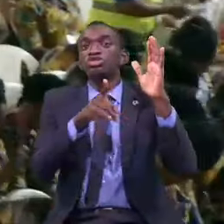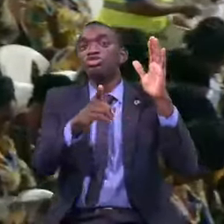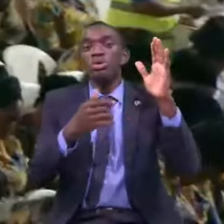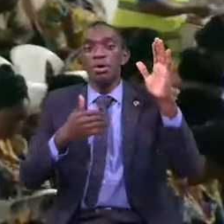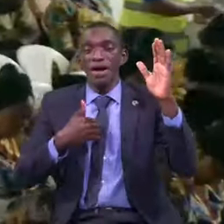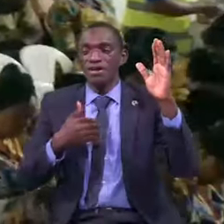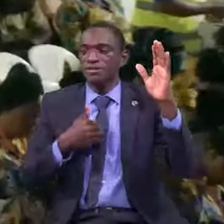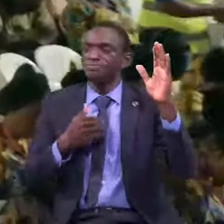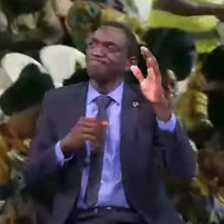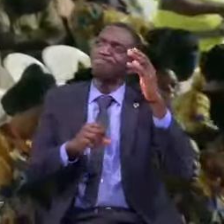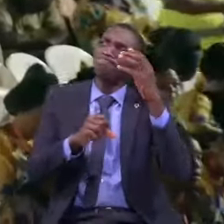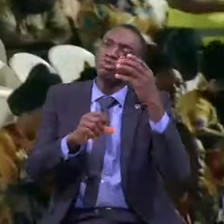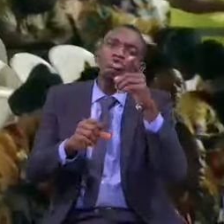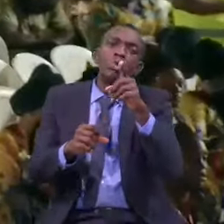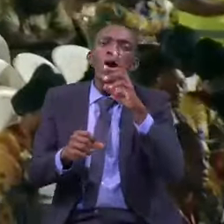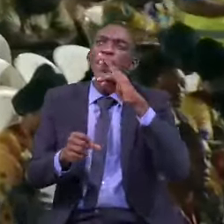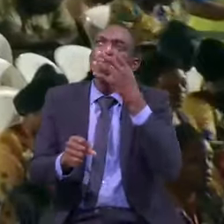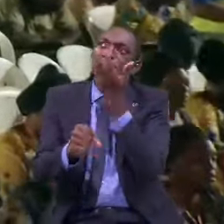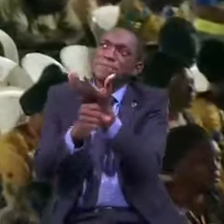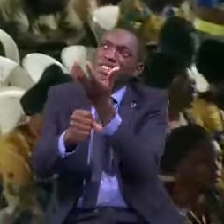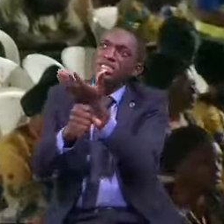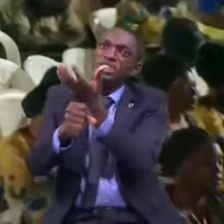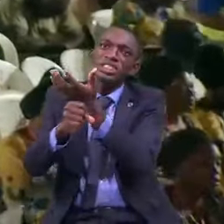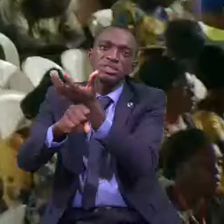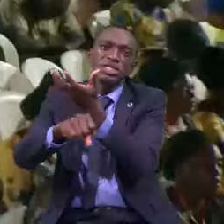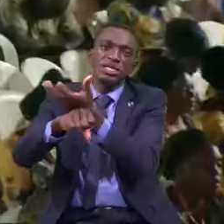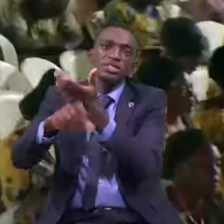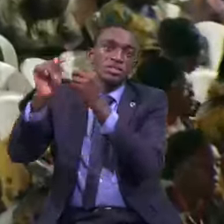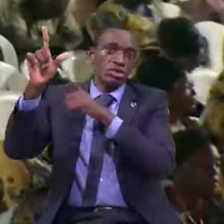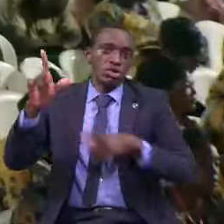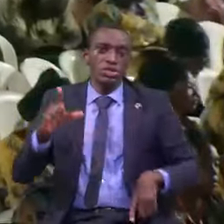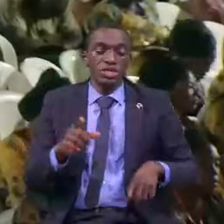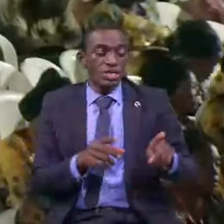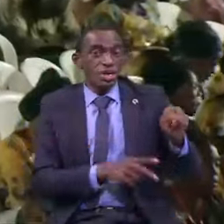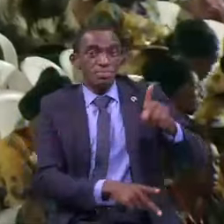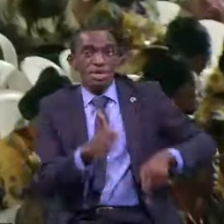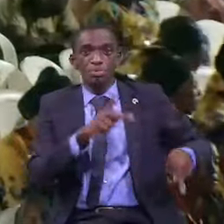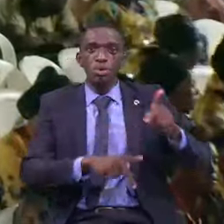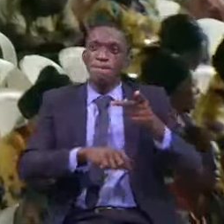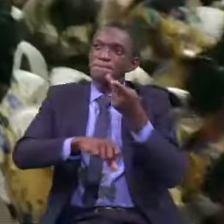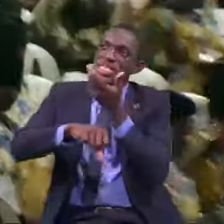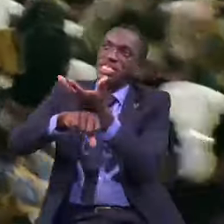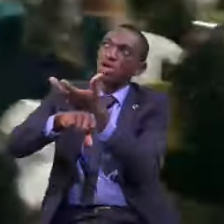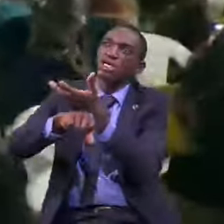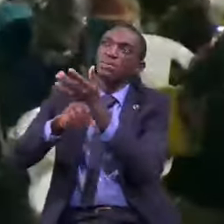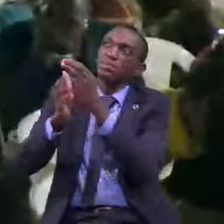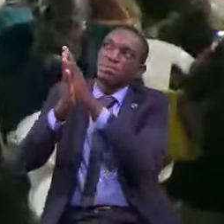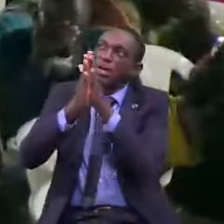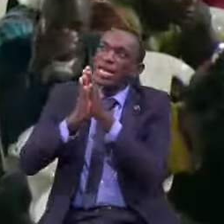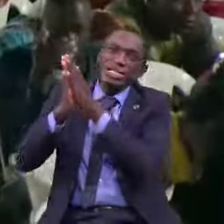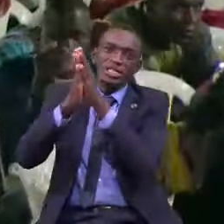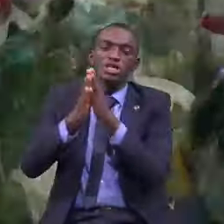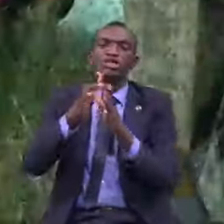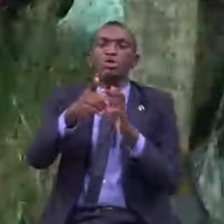You are beseeching the Lord. They besought him. They pleaded with him. You're pleading with